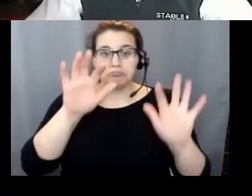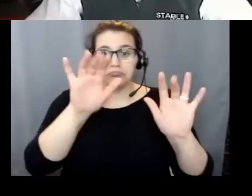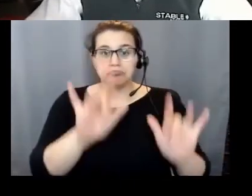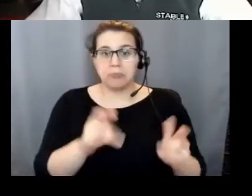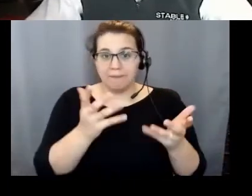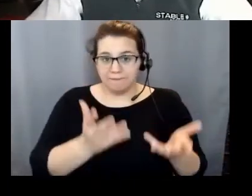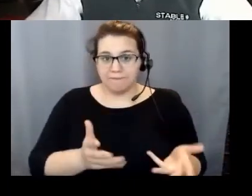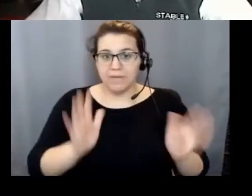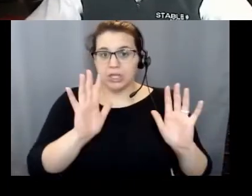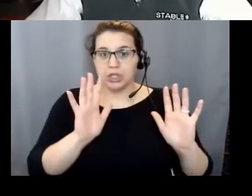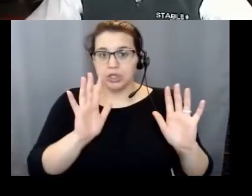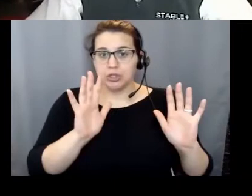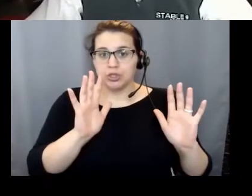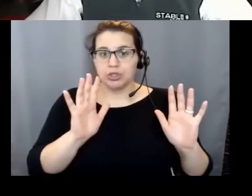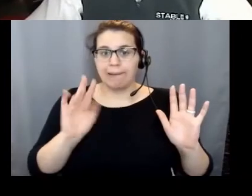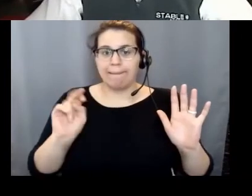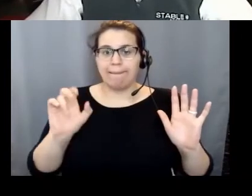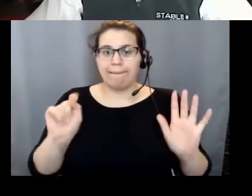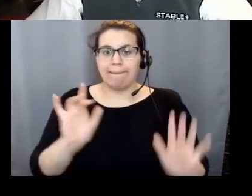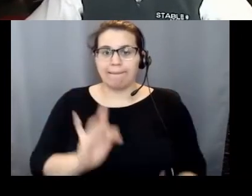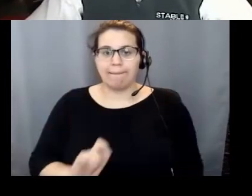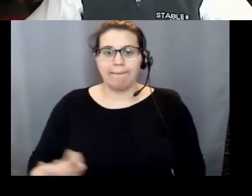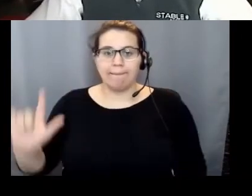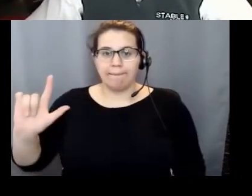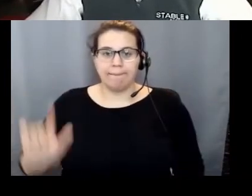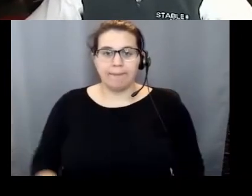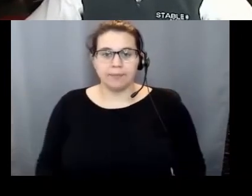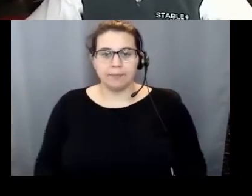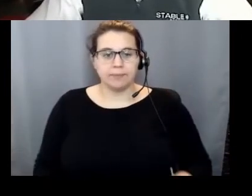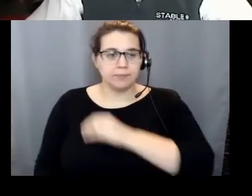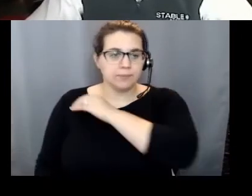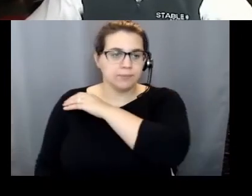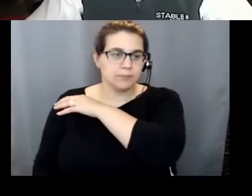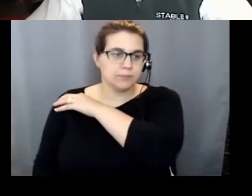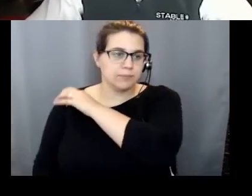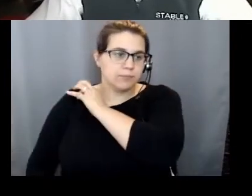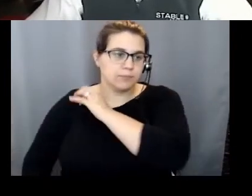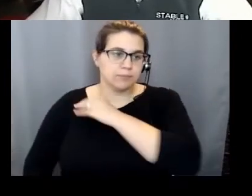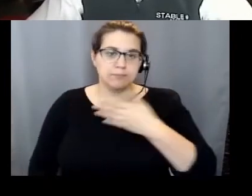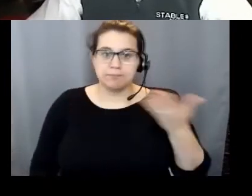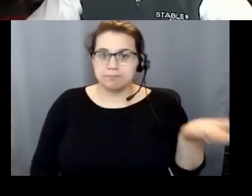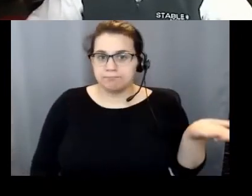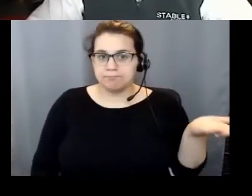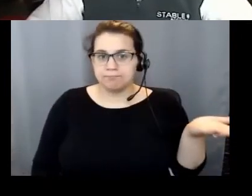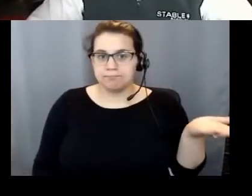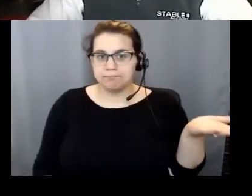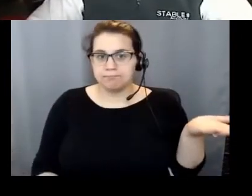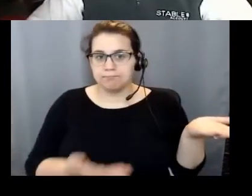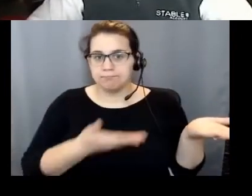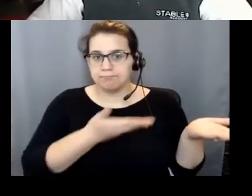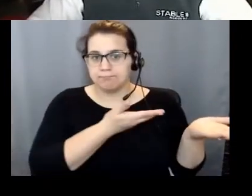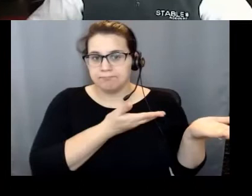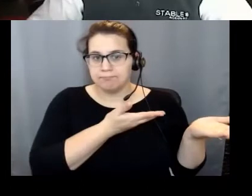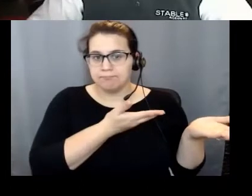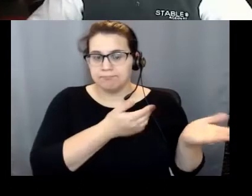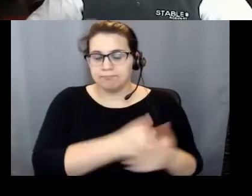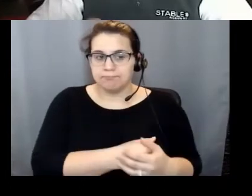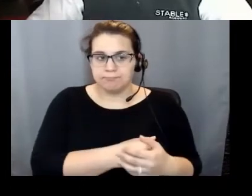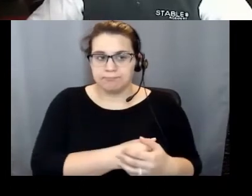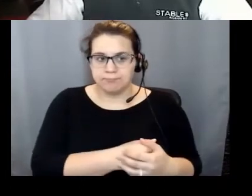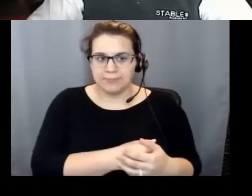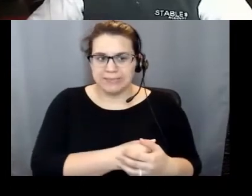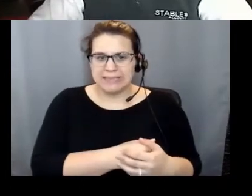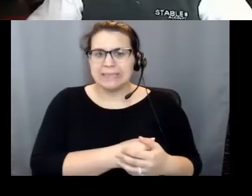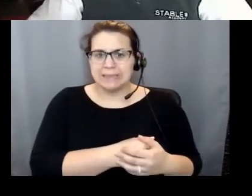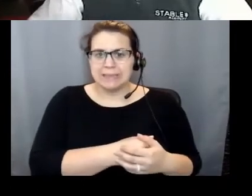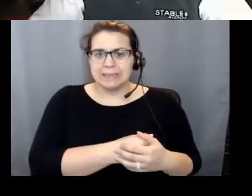next button at the bottom, which will take us to the following screen. This screen, in order to see it better, I've kind